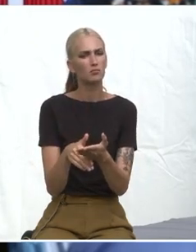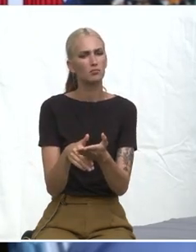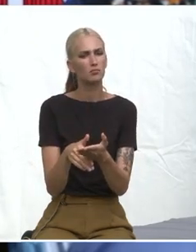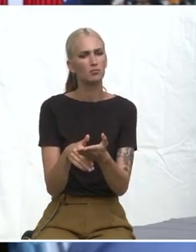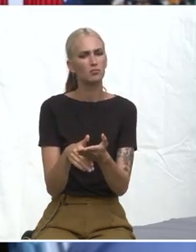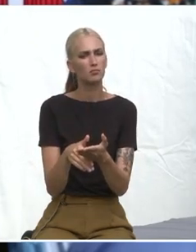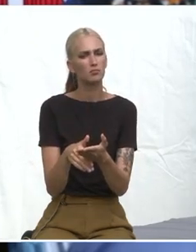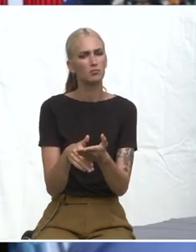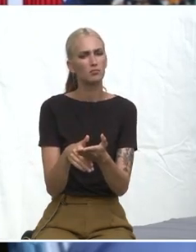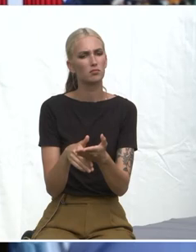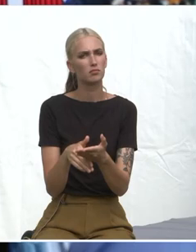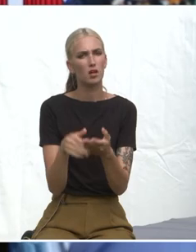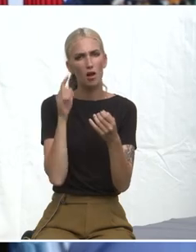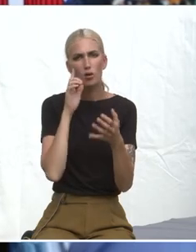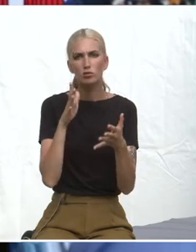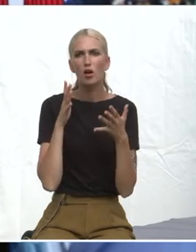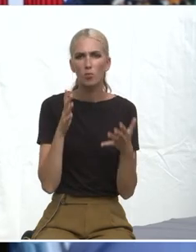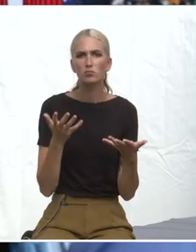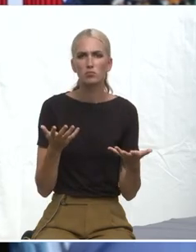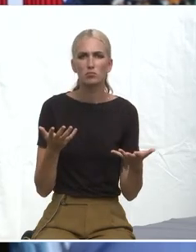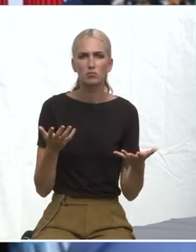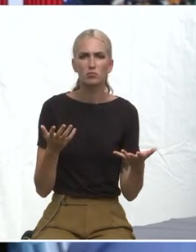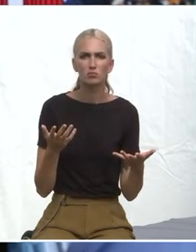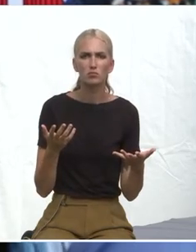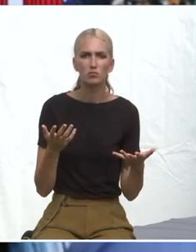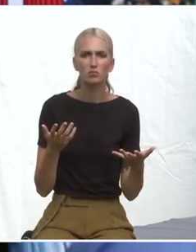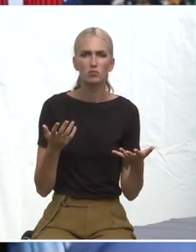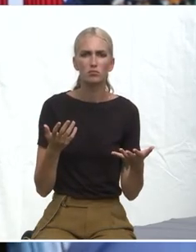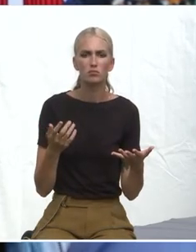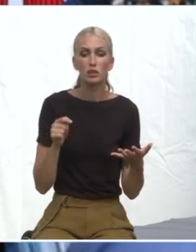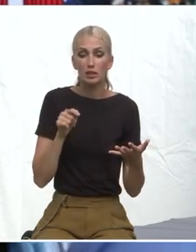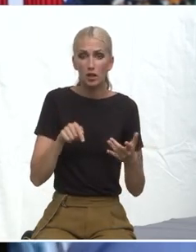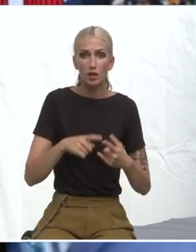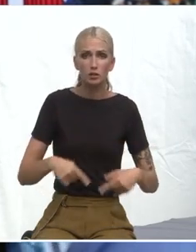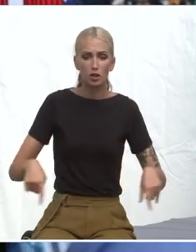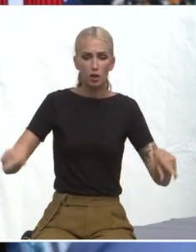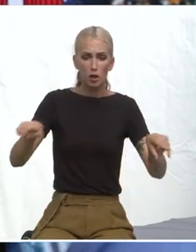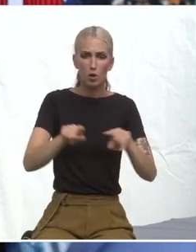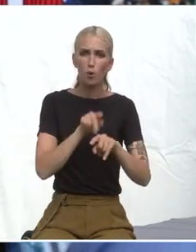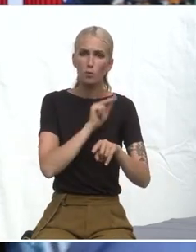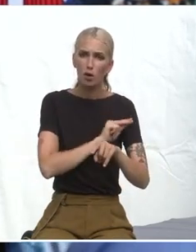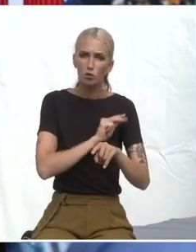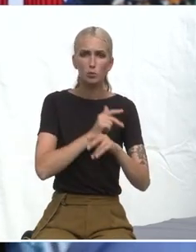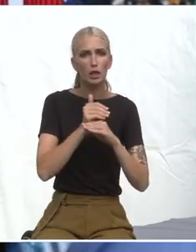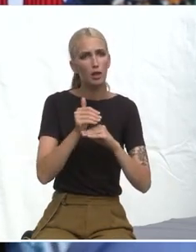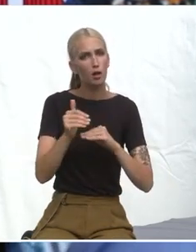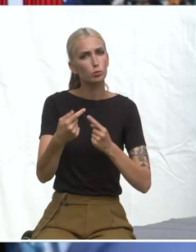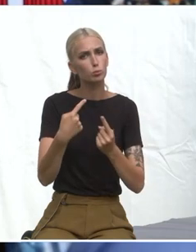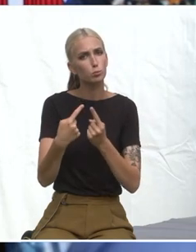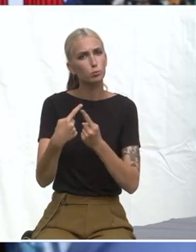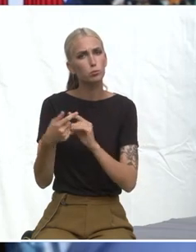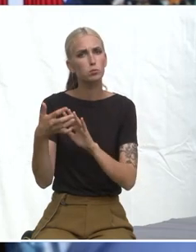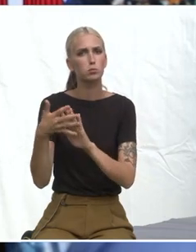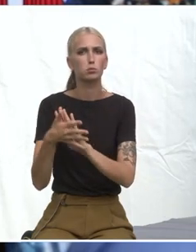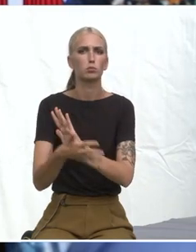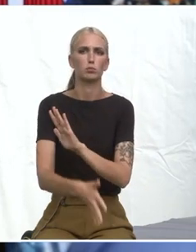mental health but vaccine or what it should be, and then use that space to go on further, I think that would be helpful